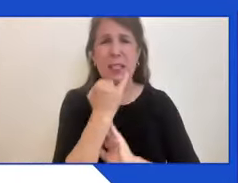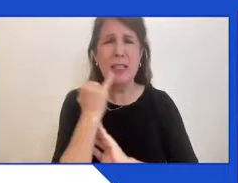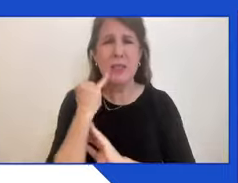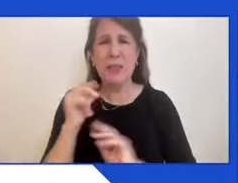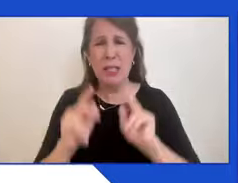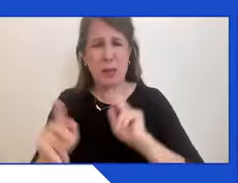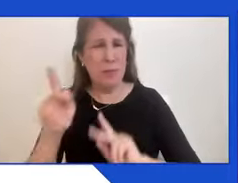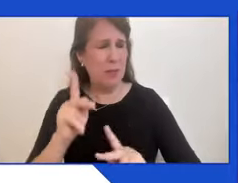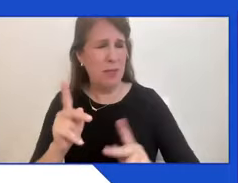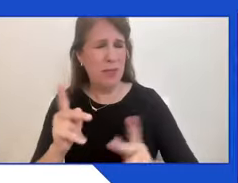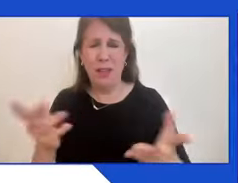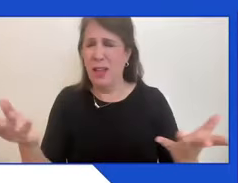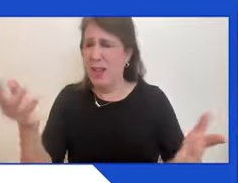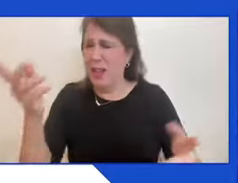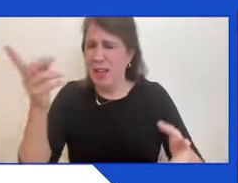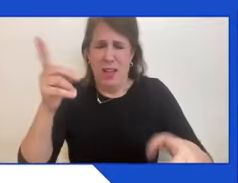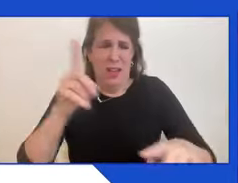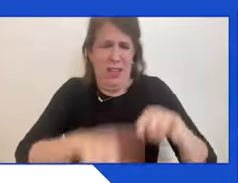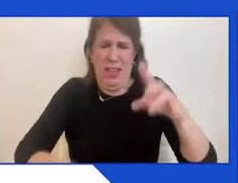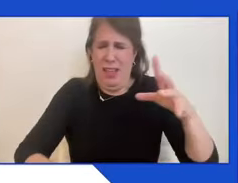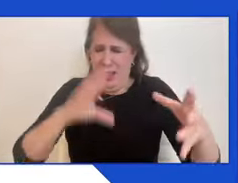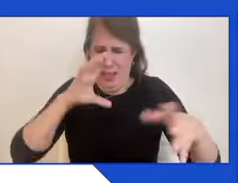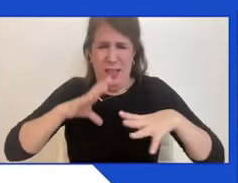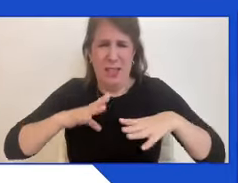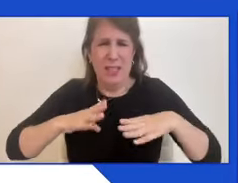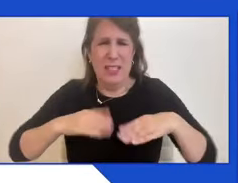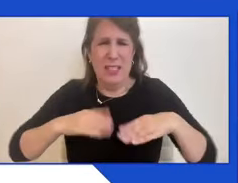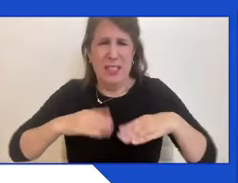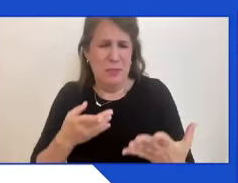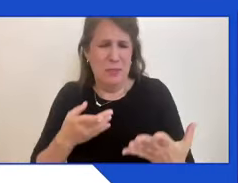unconscionable insults projected onto our library,